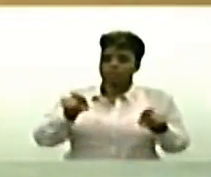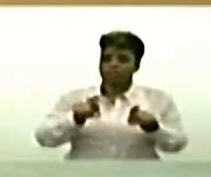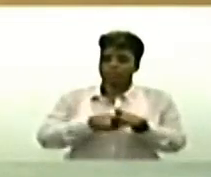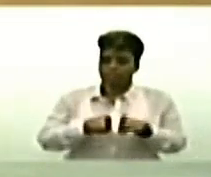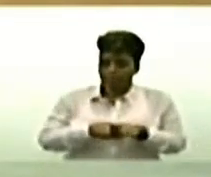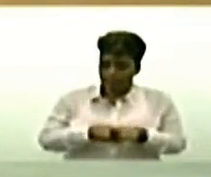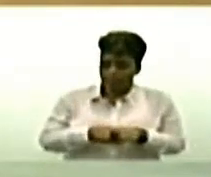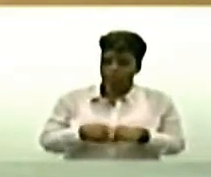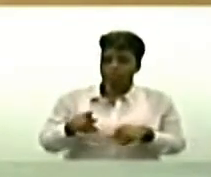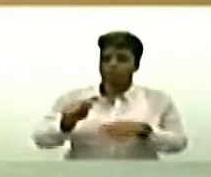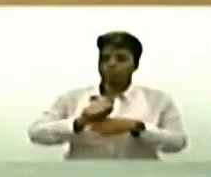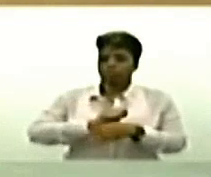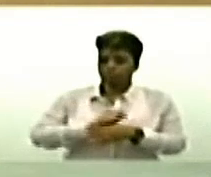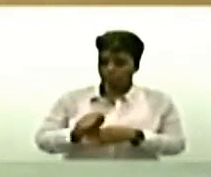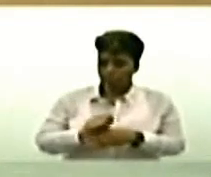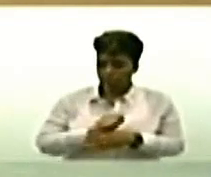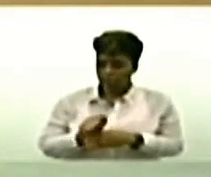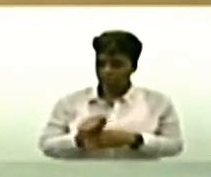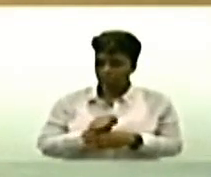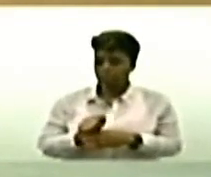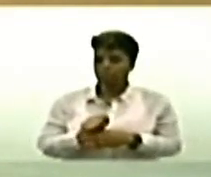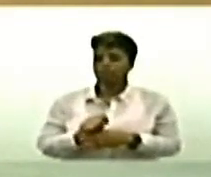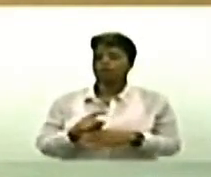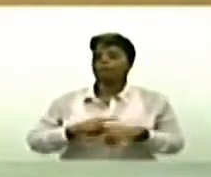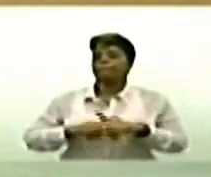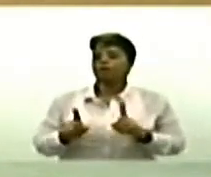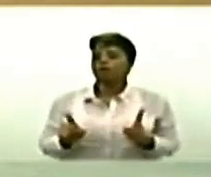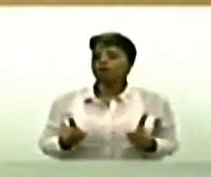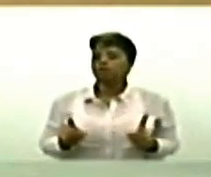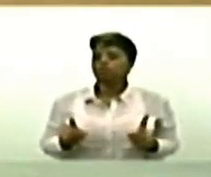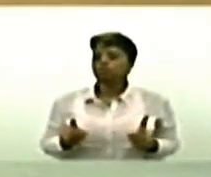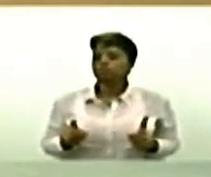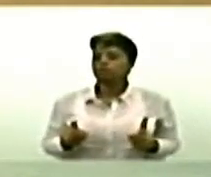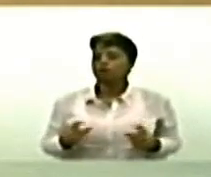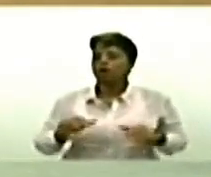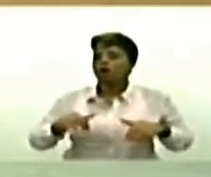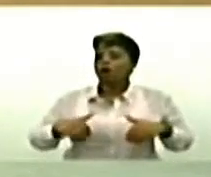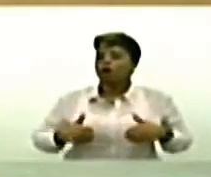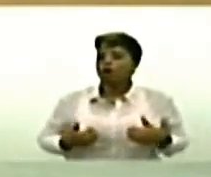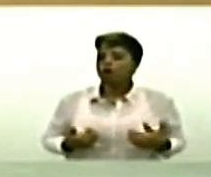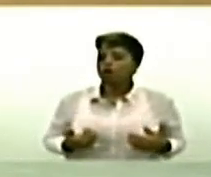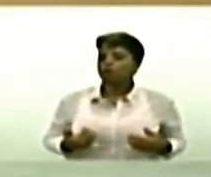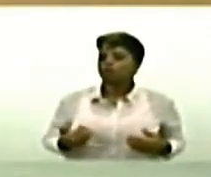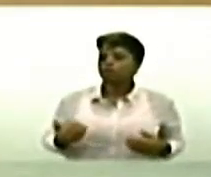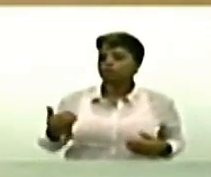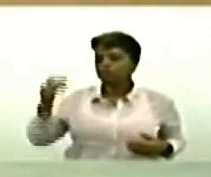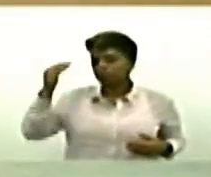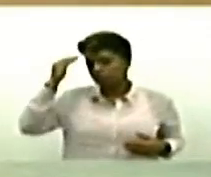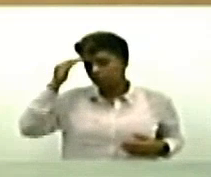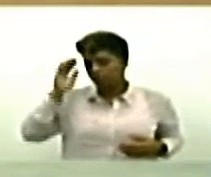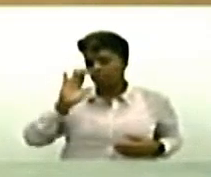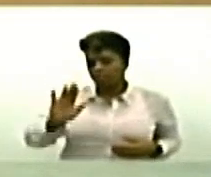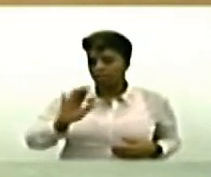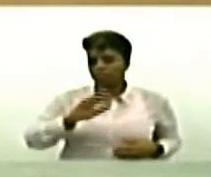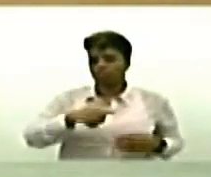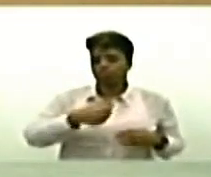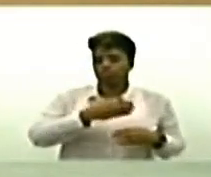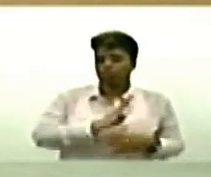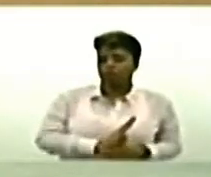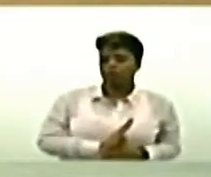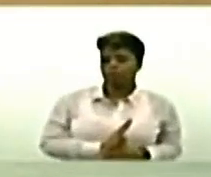The training, well, you guys will be looking into that, but how do you distinguish their role? Because,